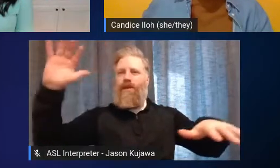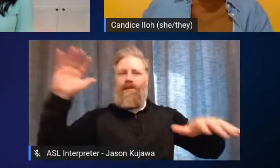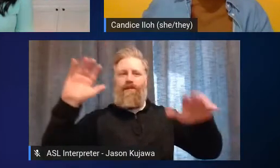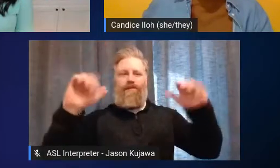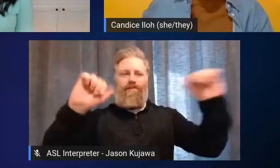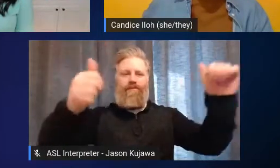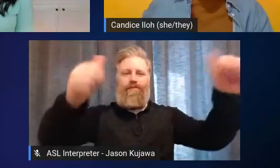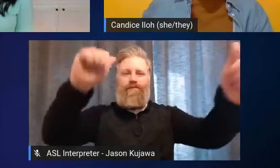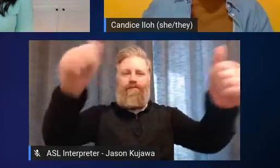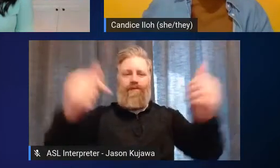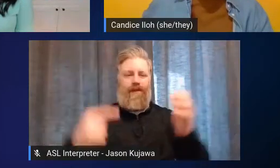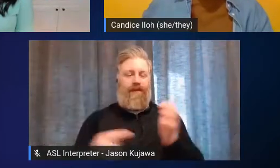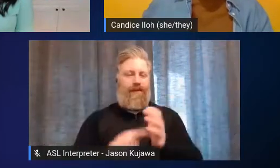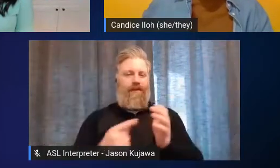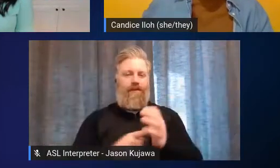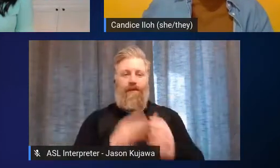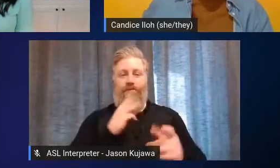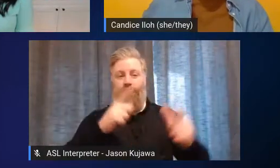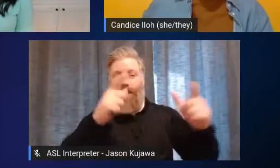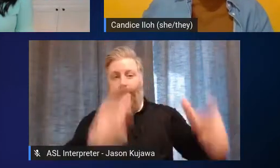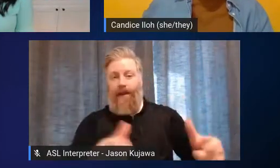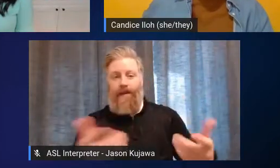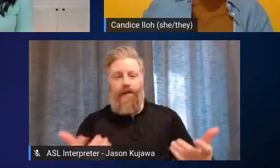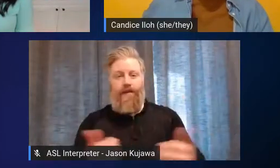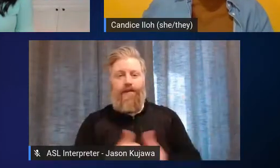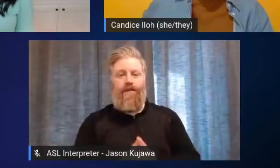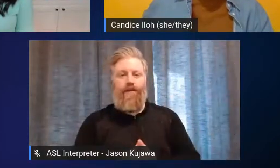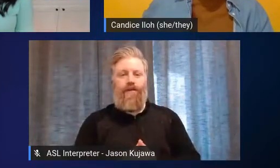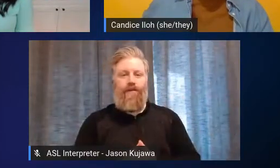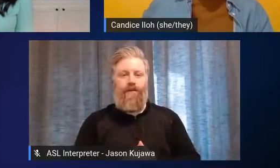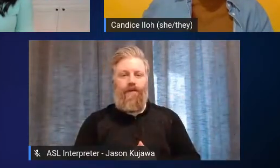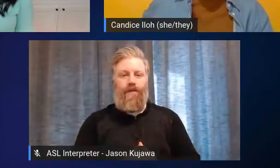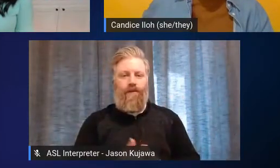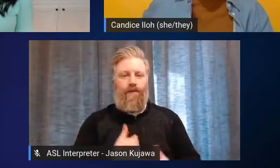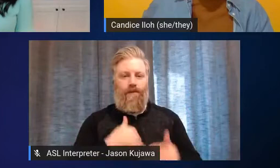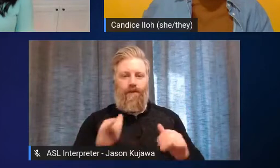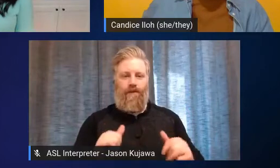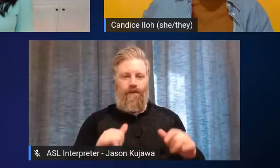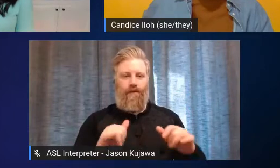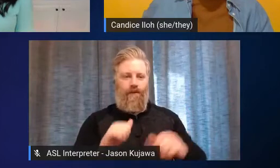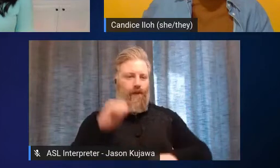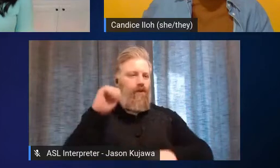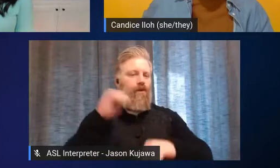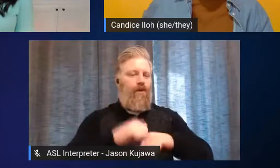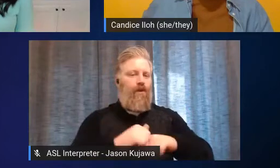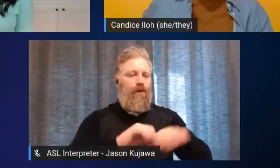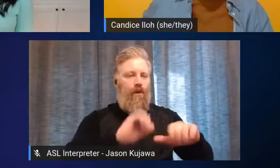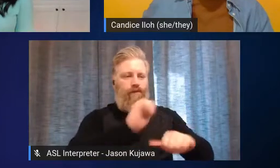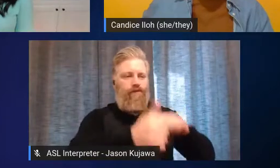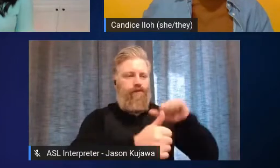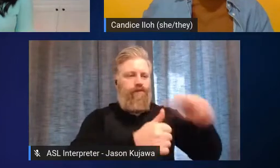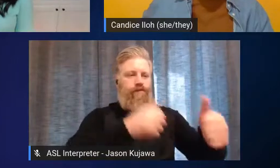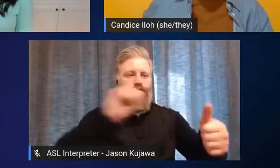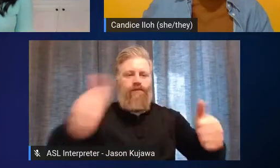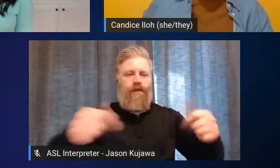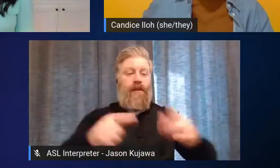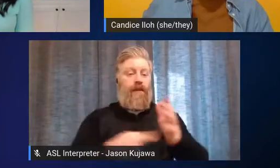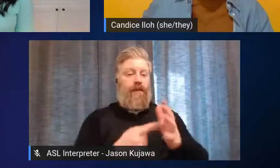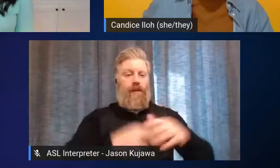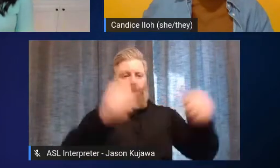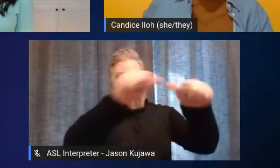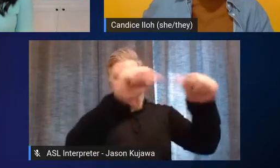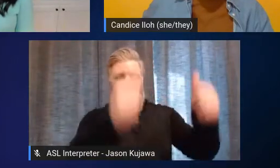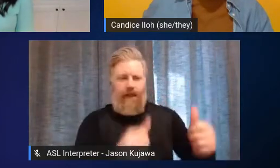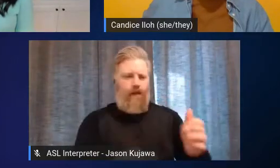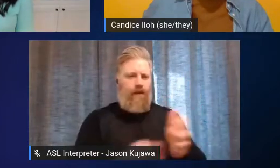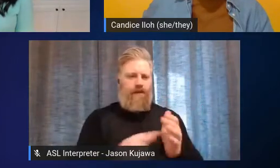even like lakes. And there are these little markers around made of stone that are sometimes statues, sometimes very simple, and they